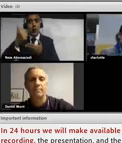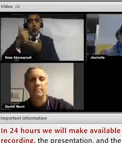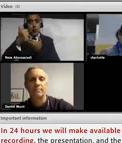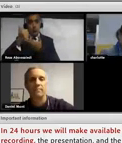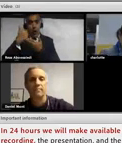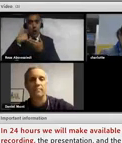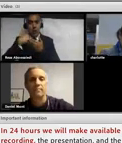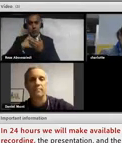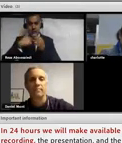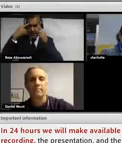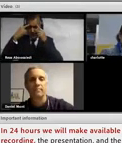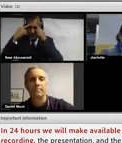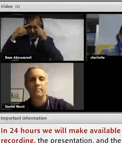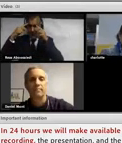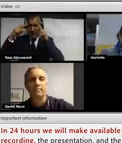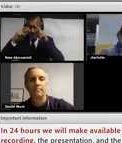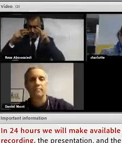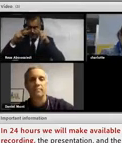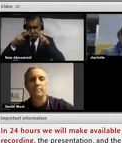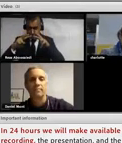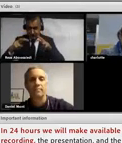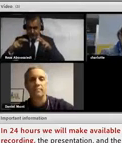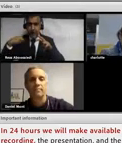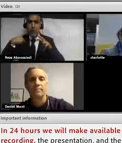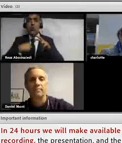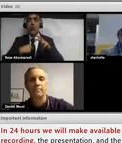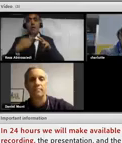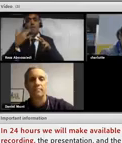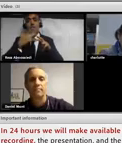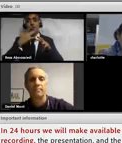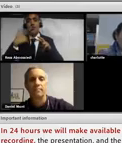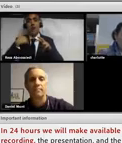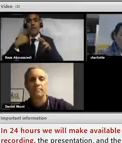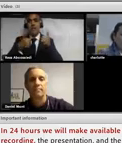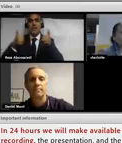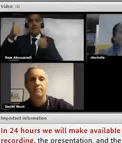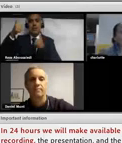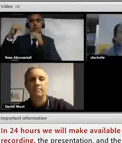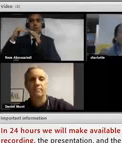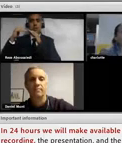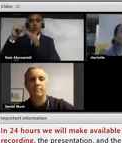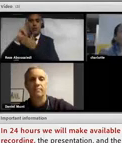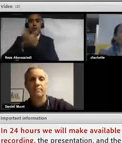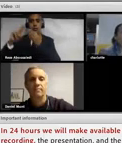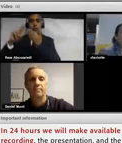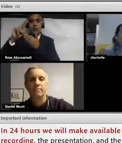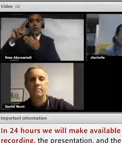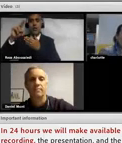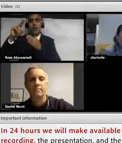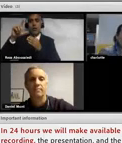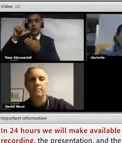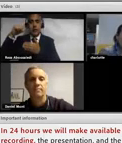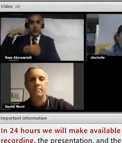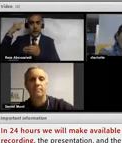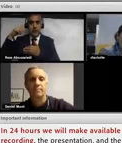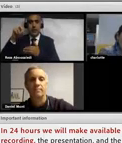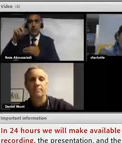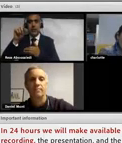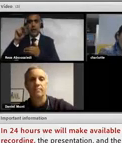through this discussion, we're really fortunate to have Senior Fellow at the University College of London, Daniel